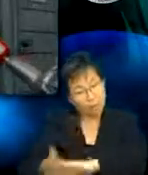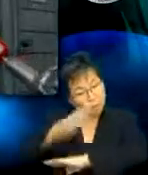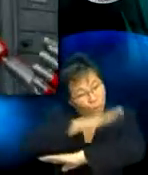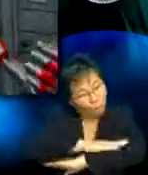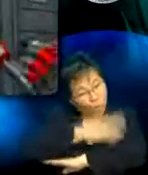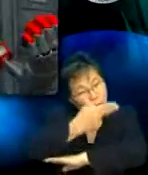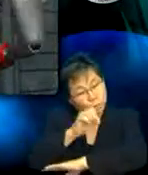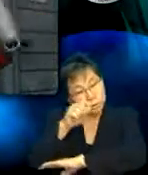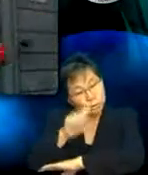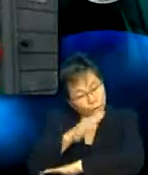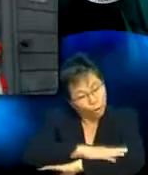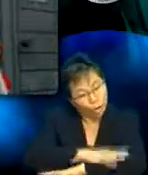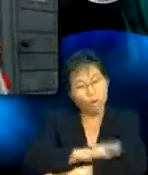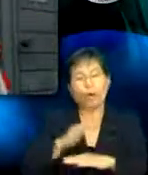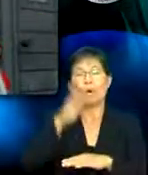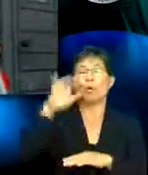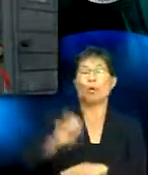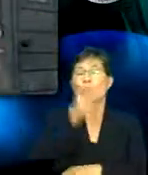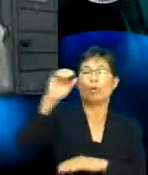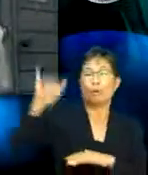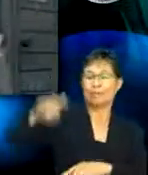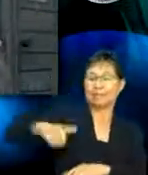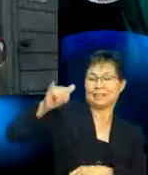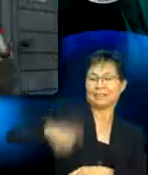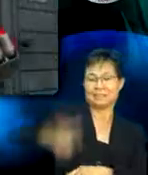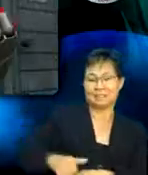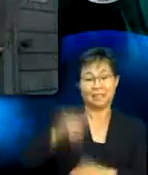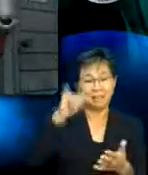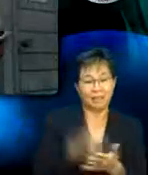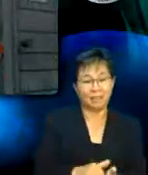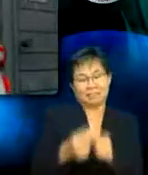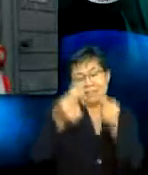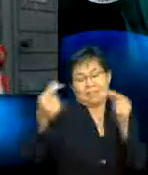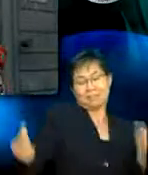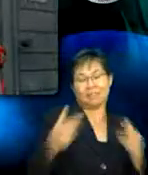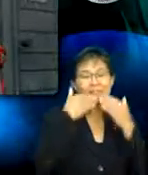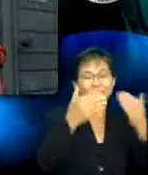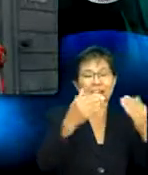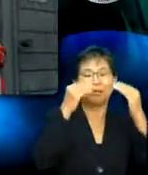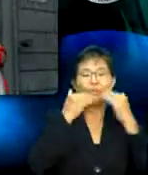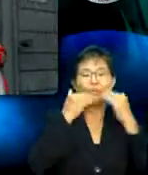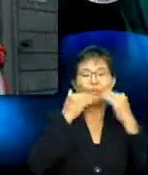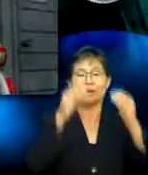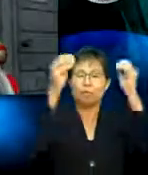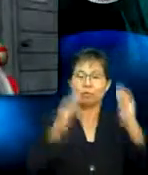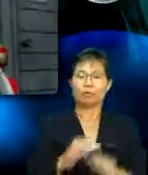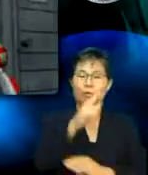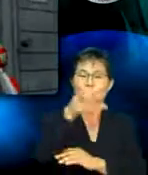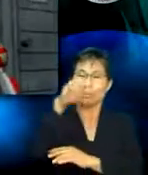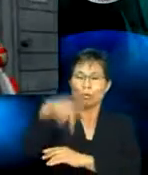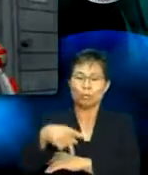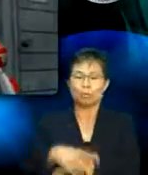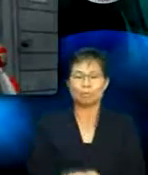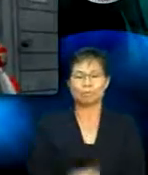host? Oh, yes! Yes! That's great! Thank you, Professor